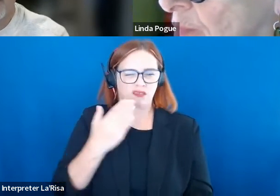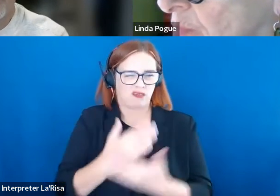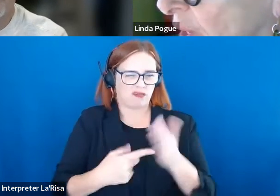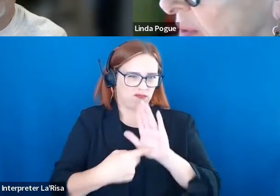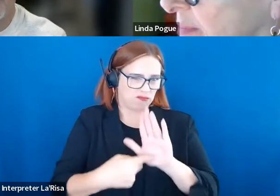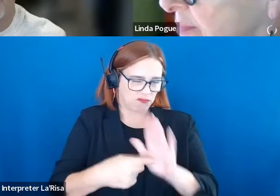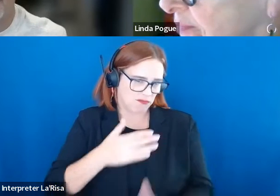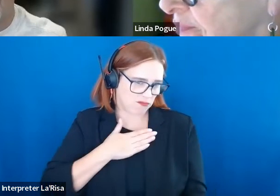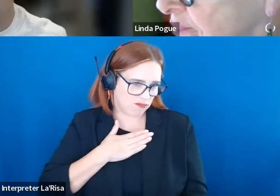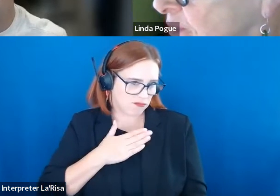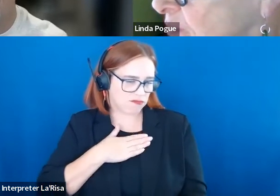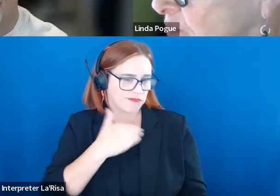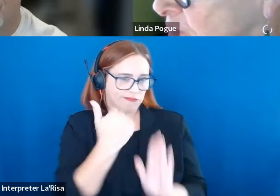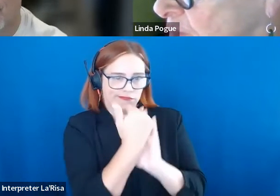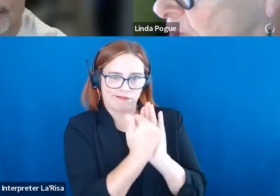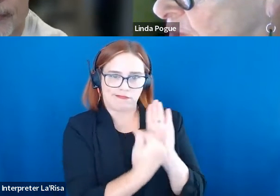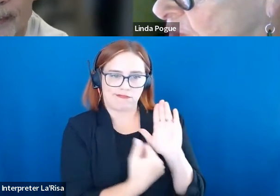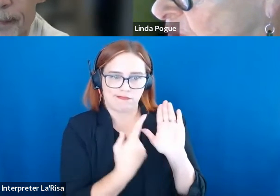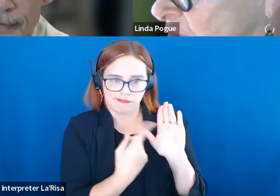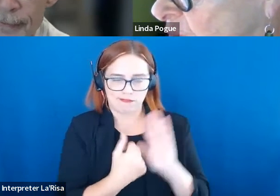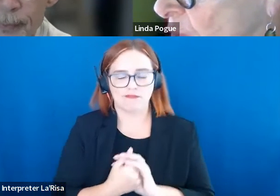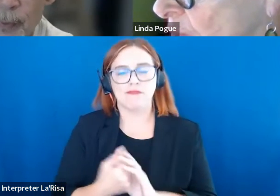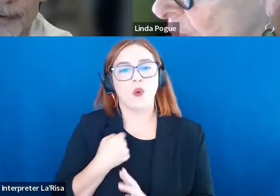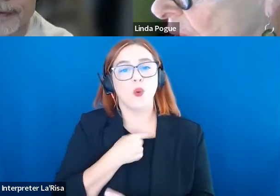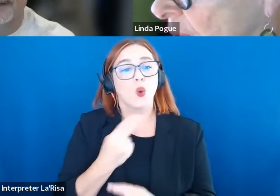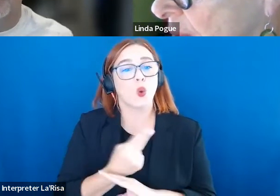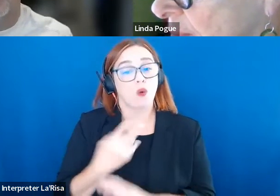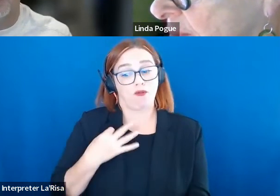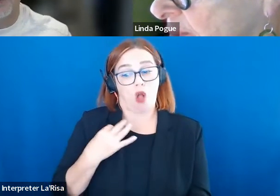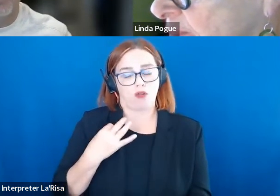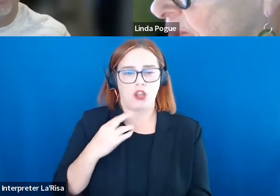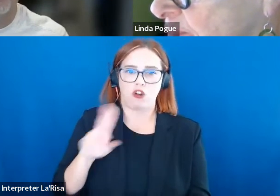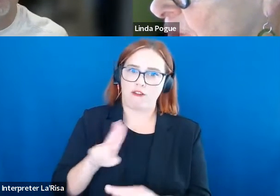you know, we use volunteers, of course, in peer support.